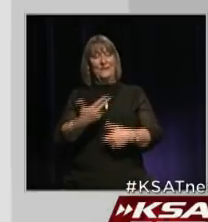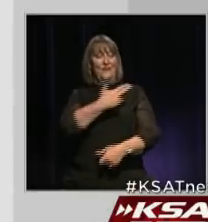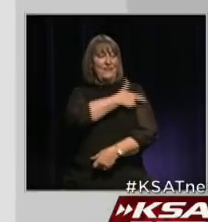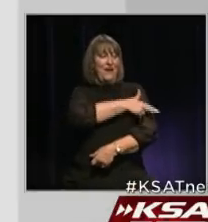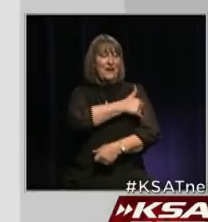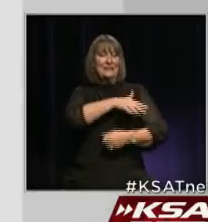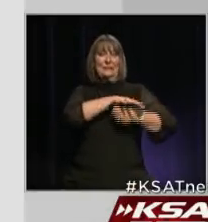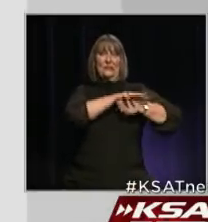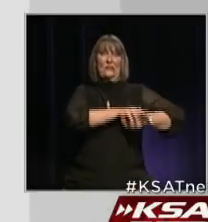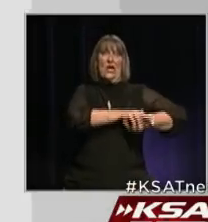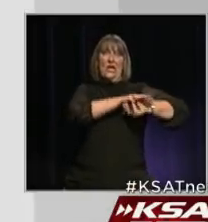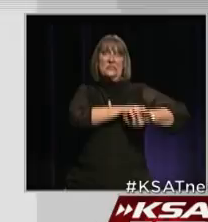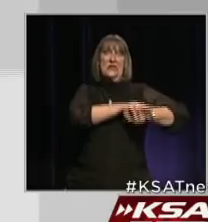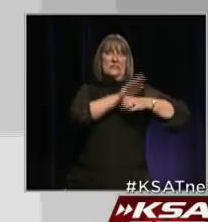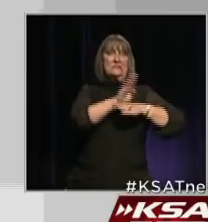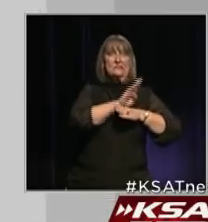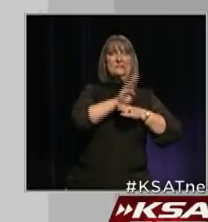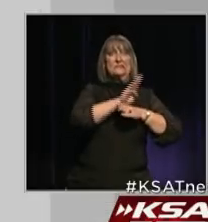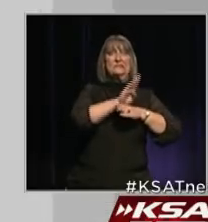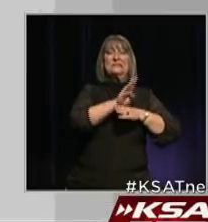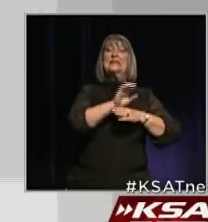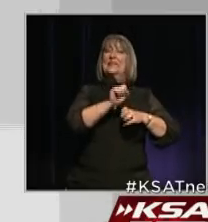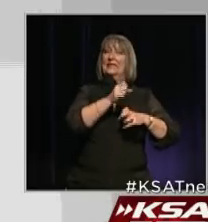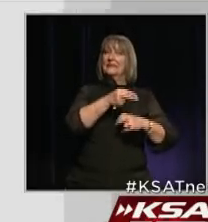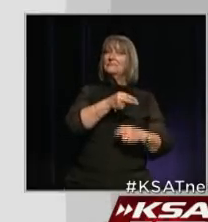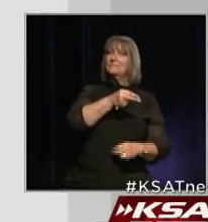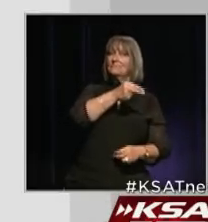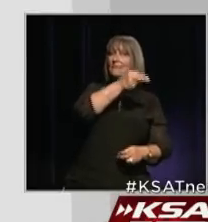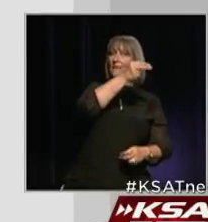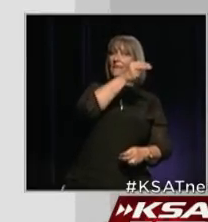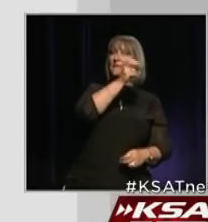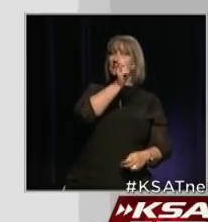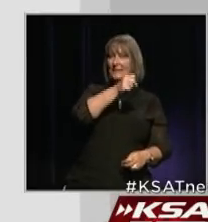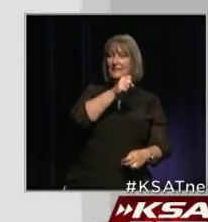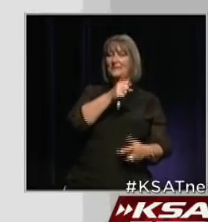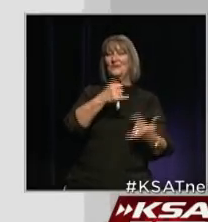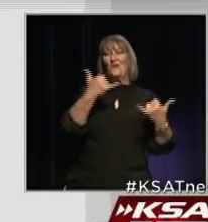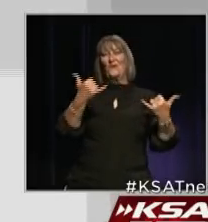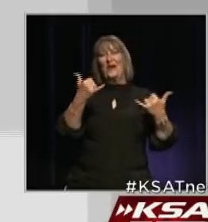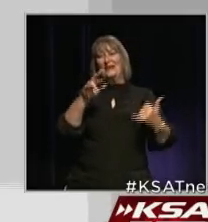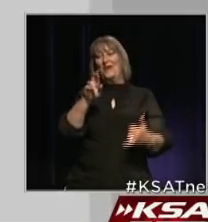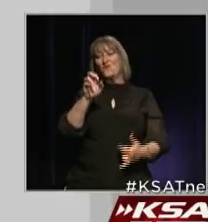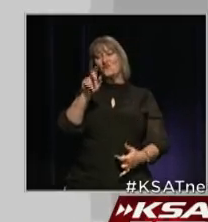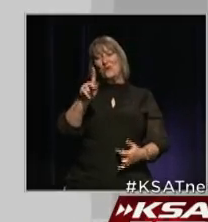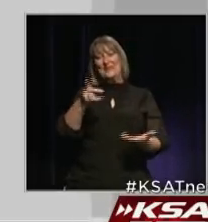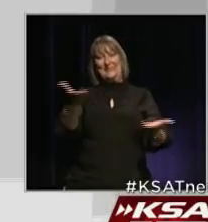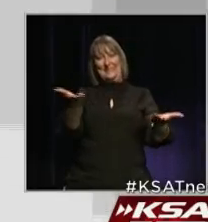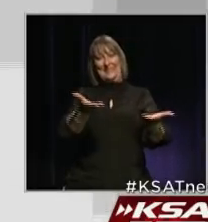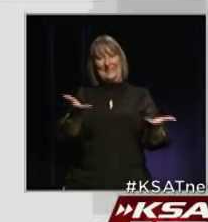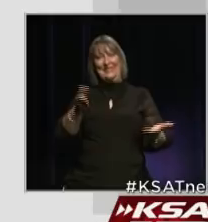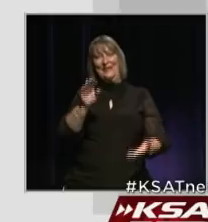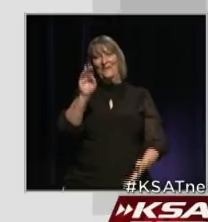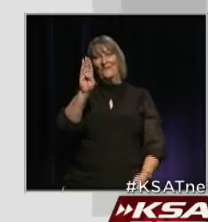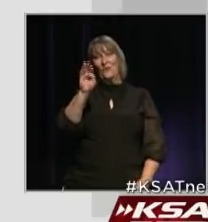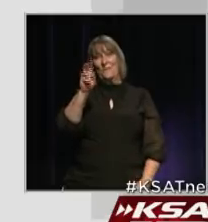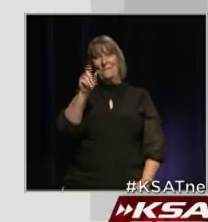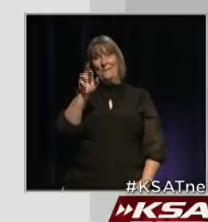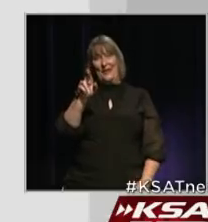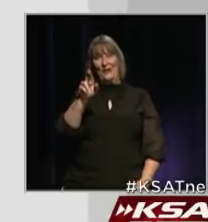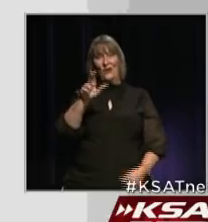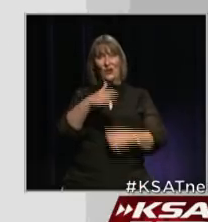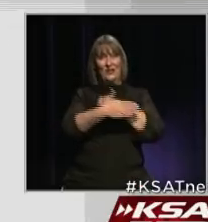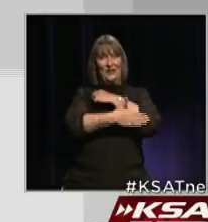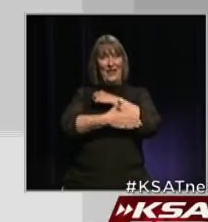has increased, however, to the higher end of the high zone, and so the overall risk level for Bexar County remains severe and